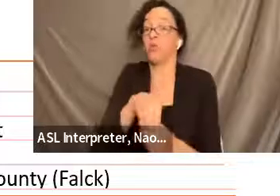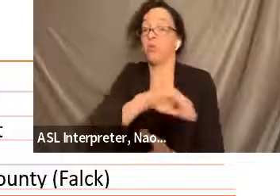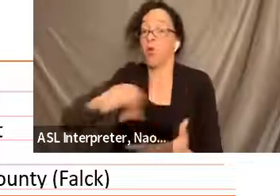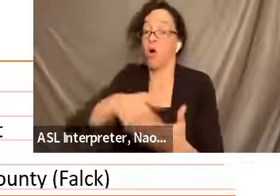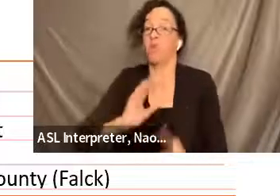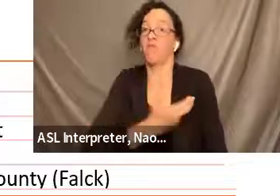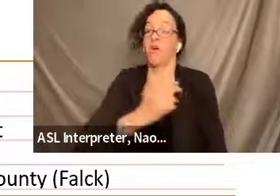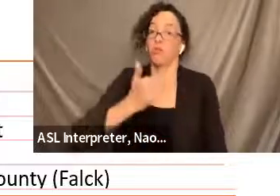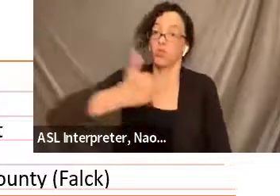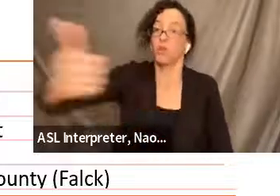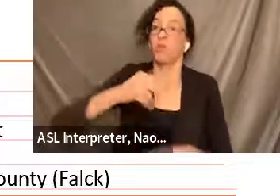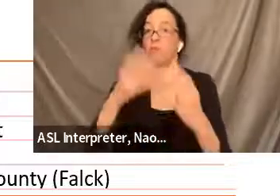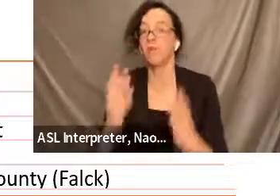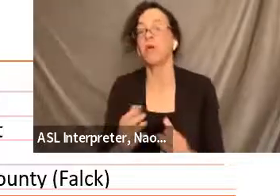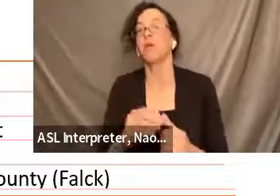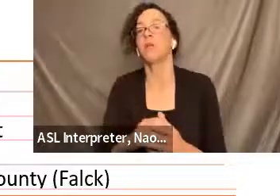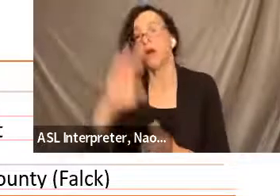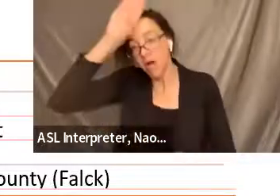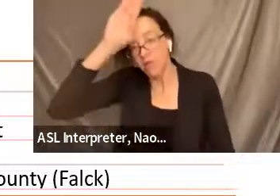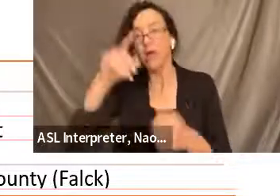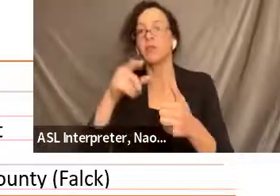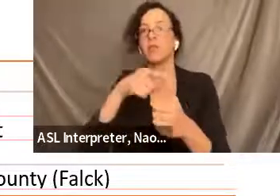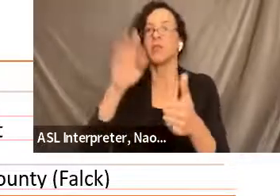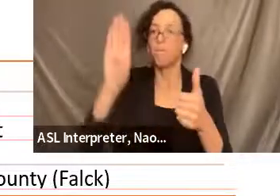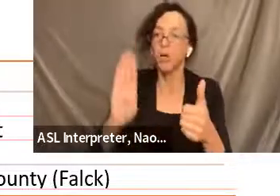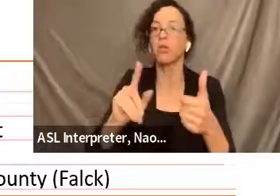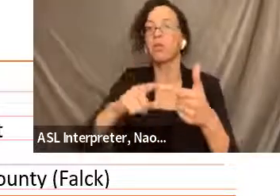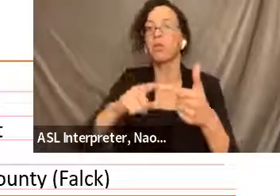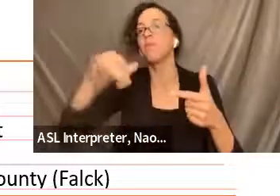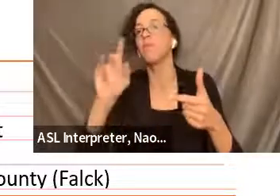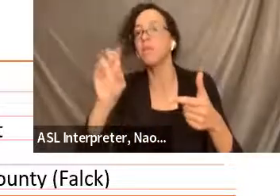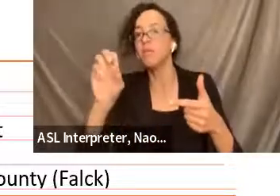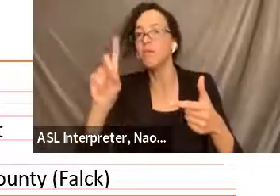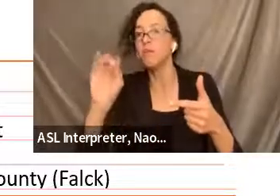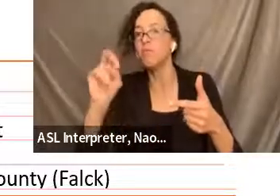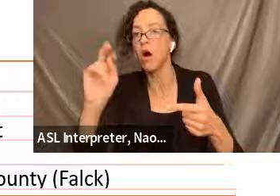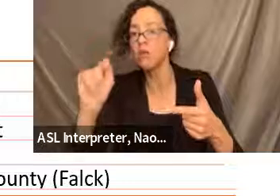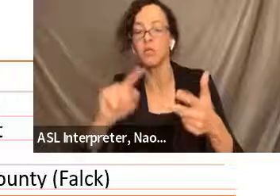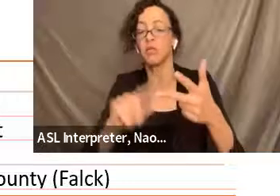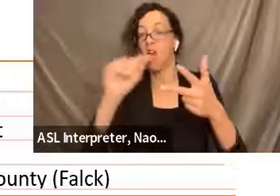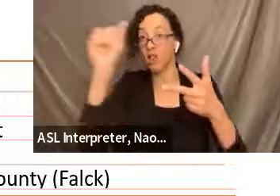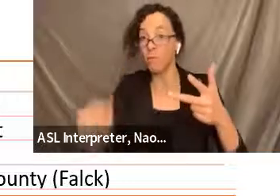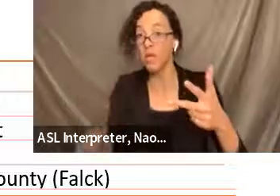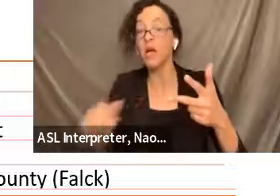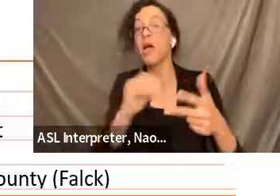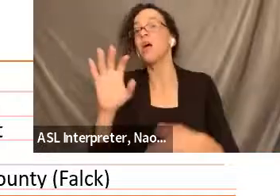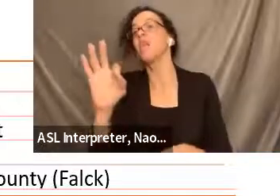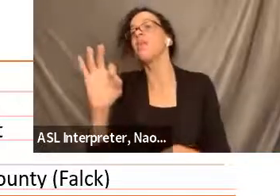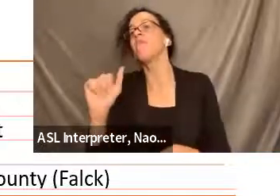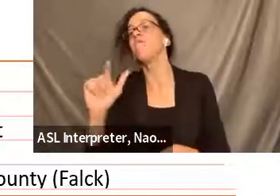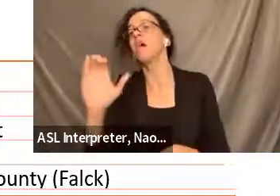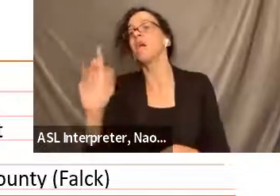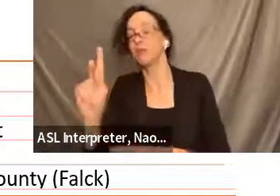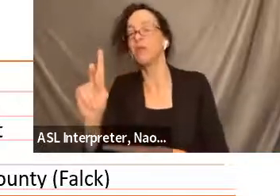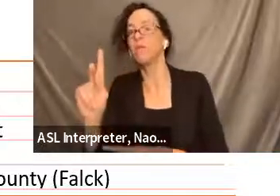at Albany, Berkeley, Piedmont, Alameda, and the rest of, and then Falk, they end up on the walls, what they